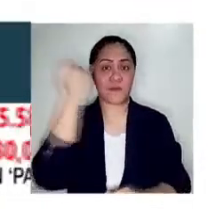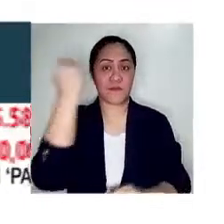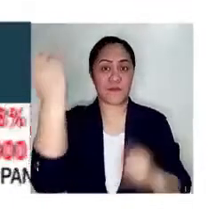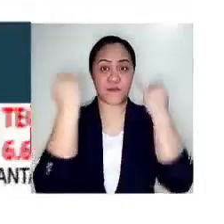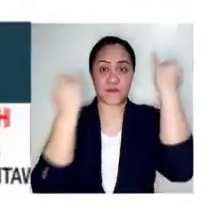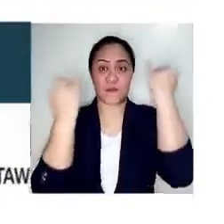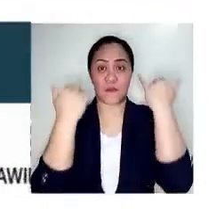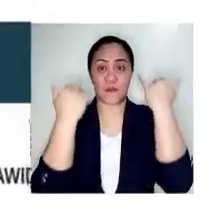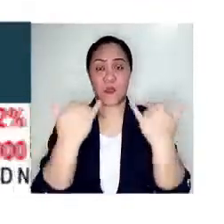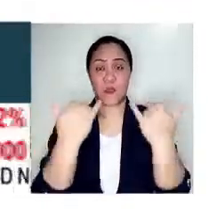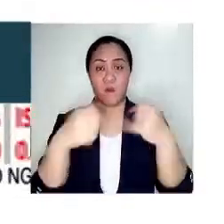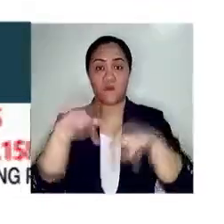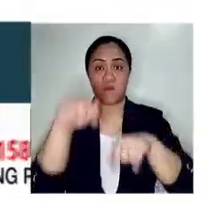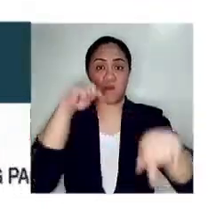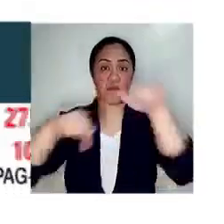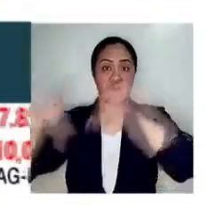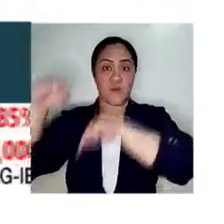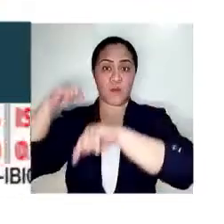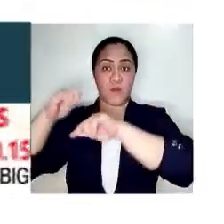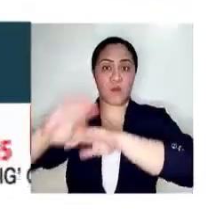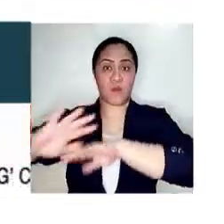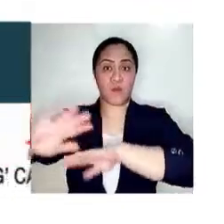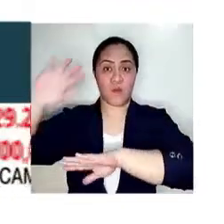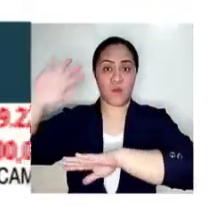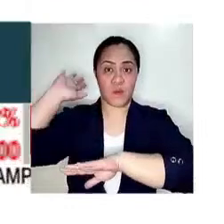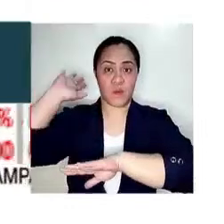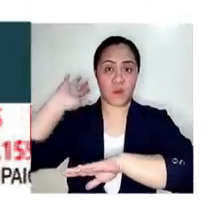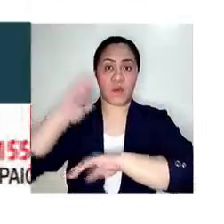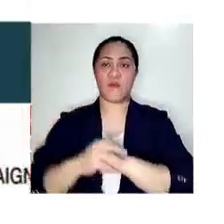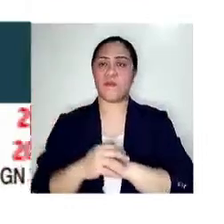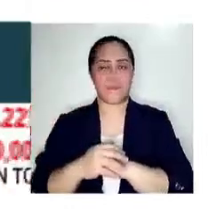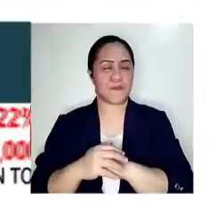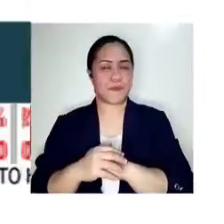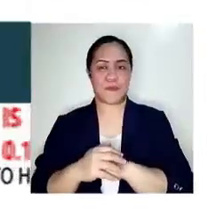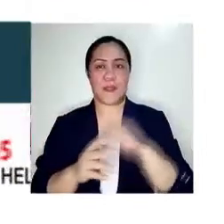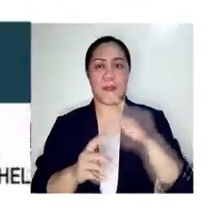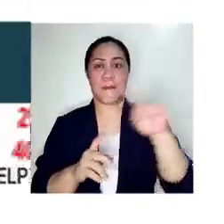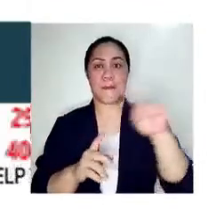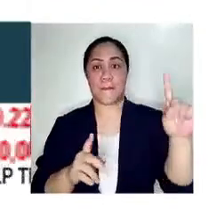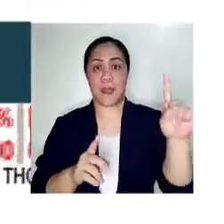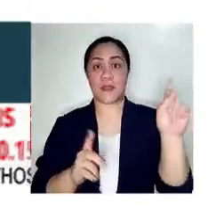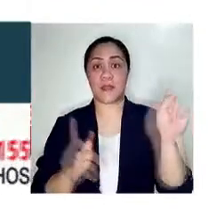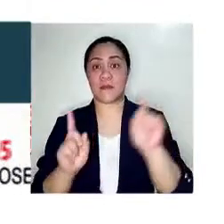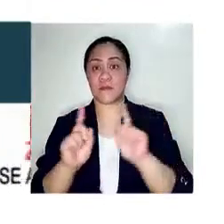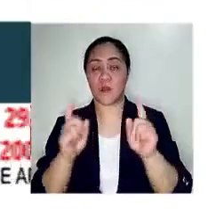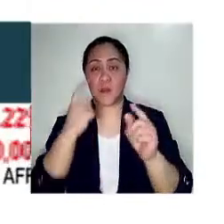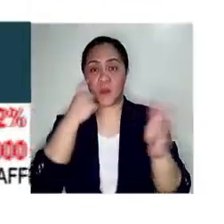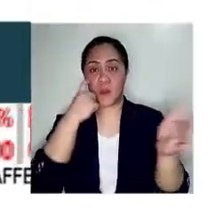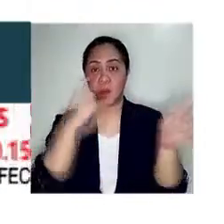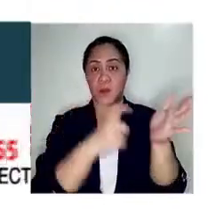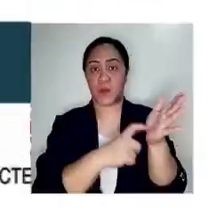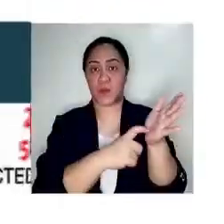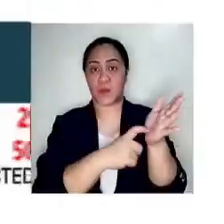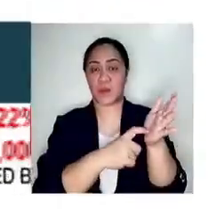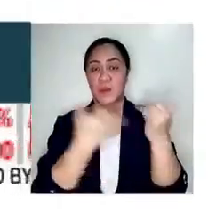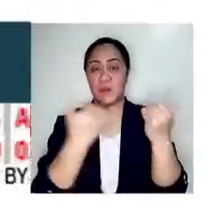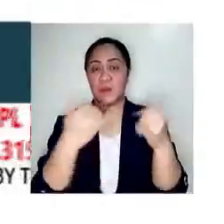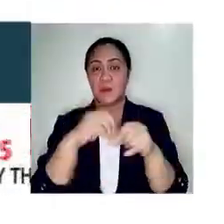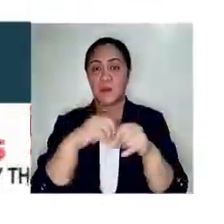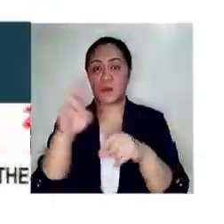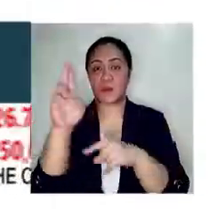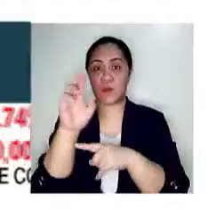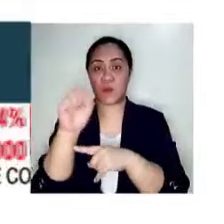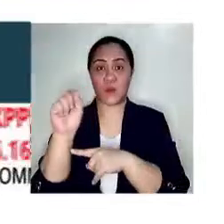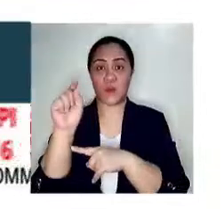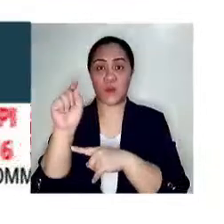back to where we were before. Because right. Behind that is the recognition that within the United States,